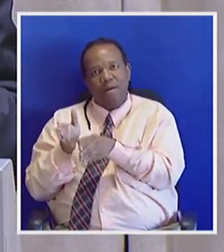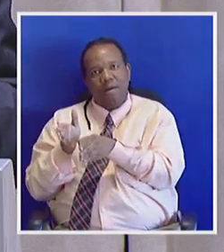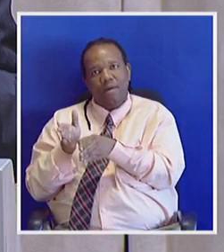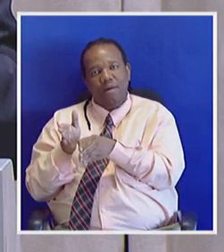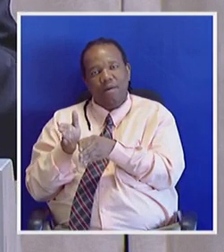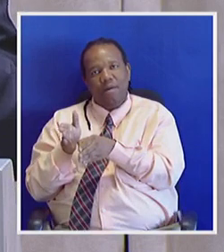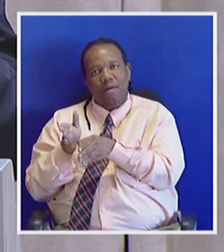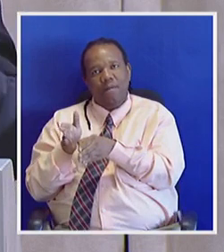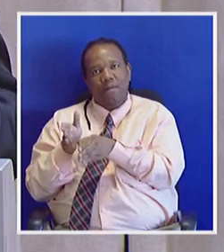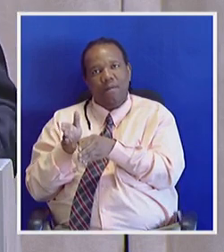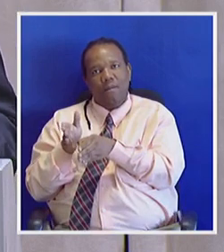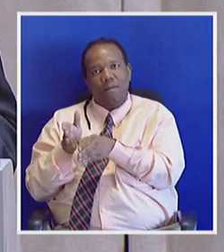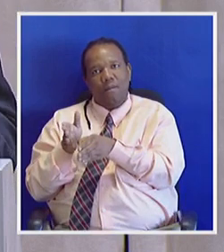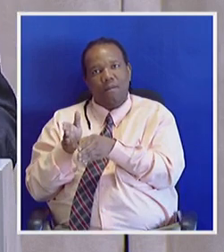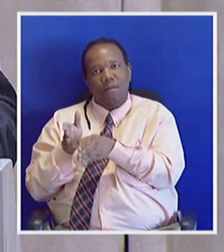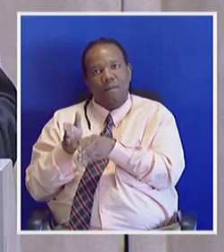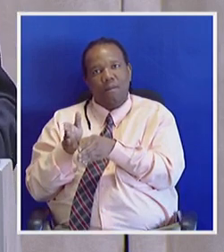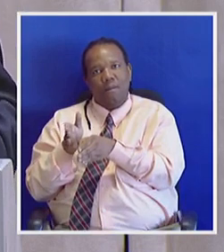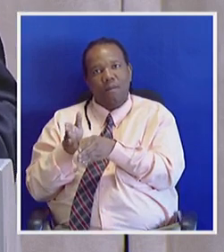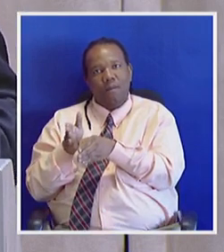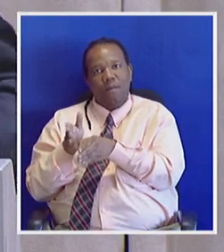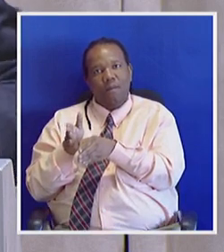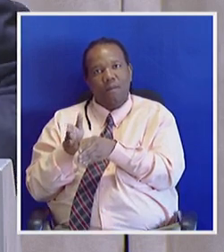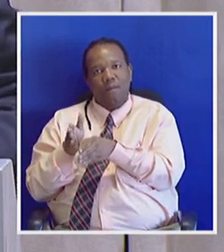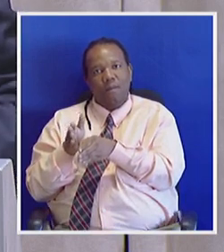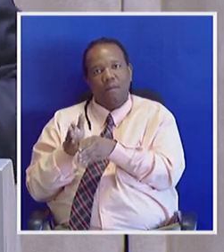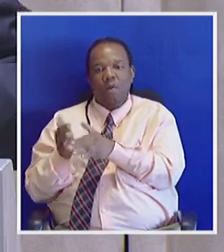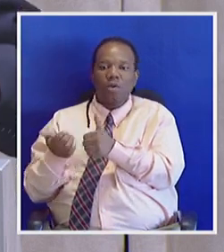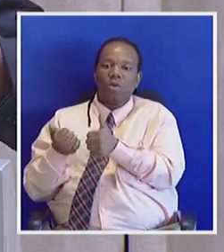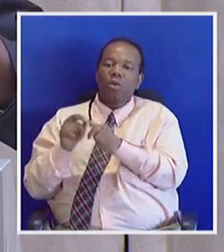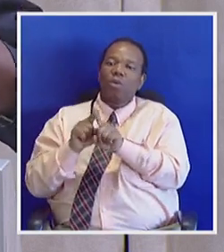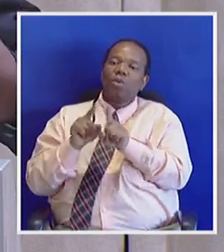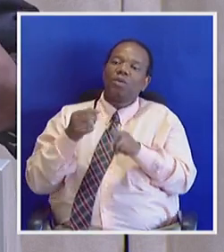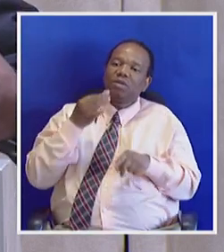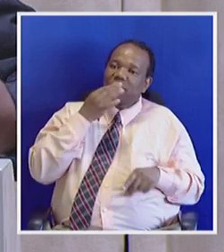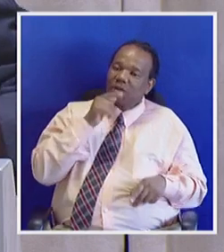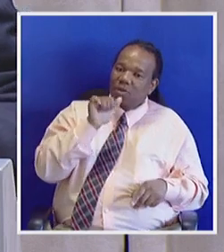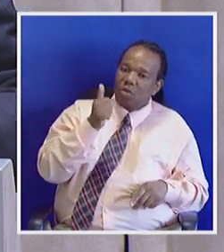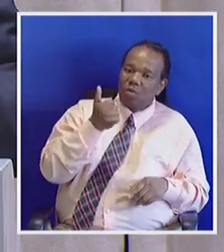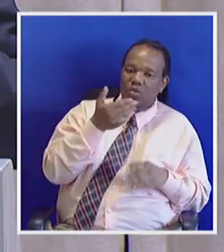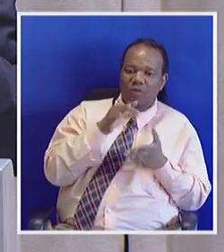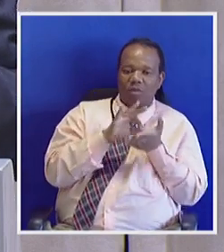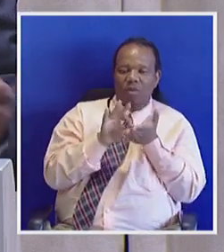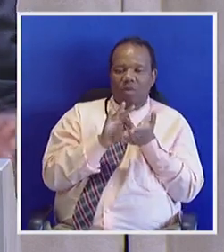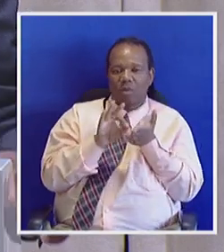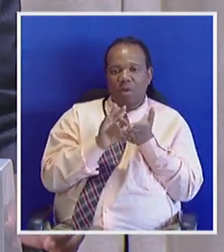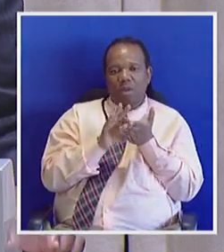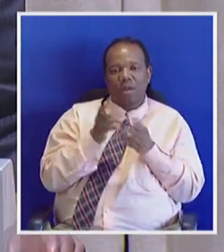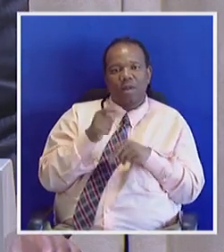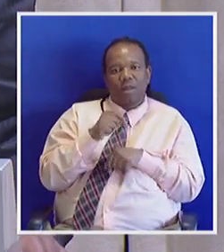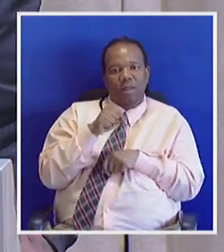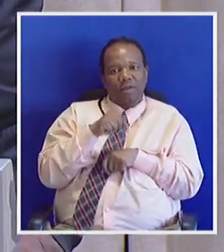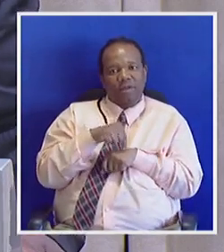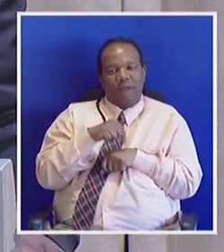given people who employ domestic workers time to live up to the